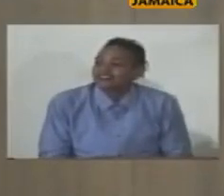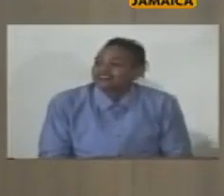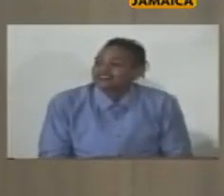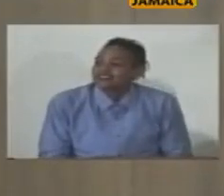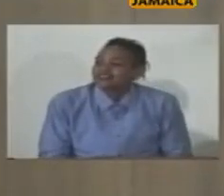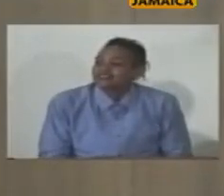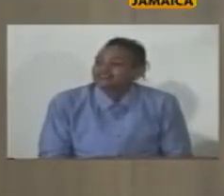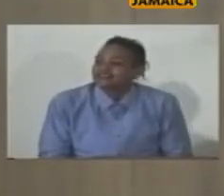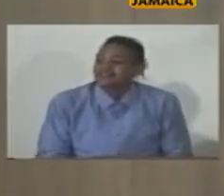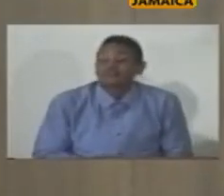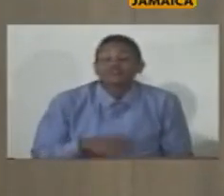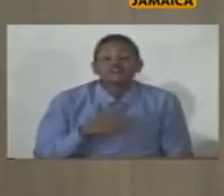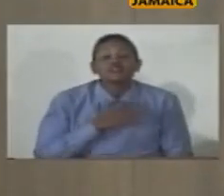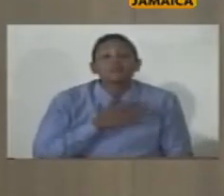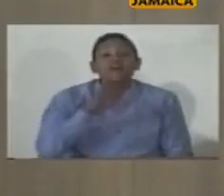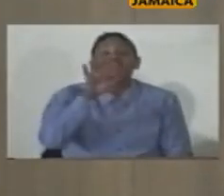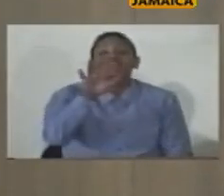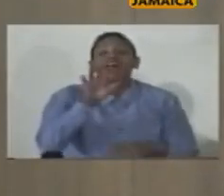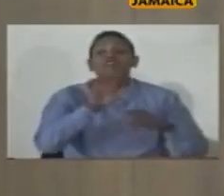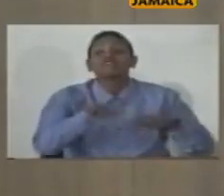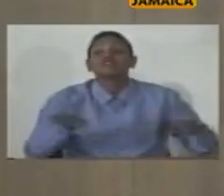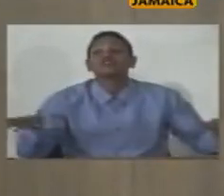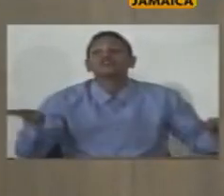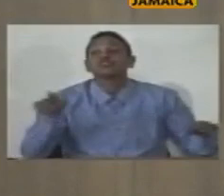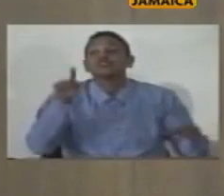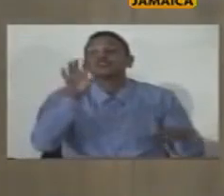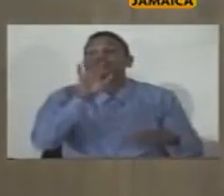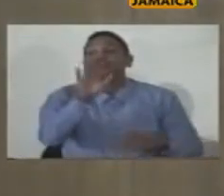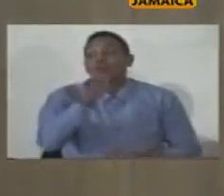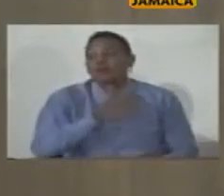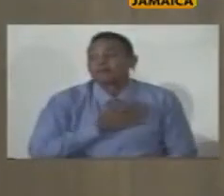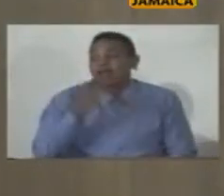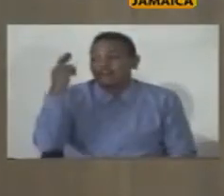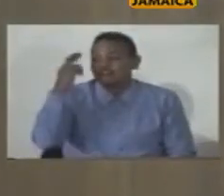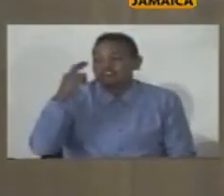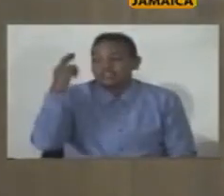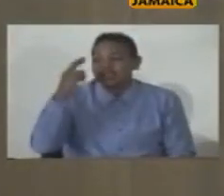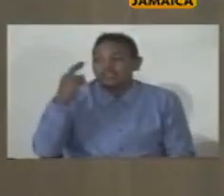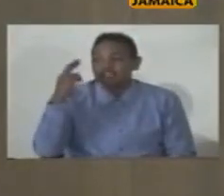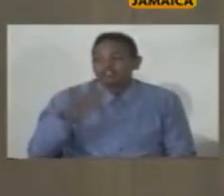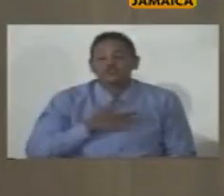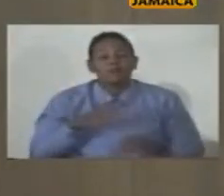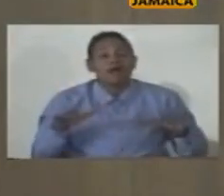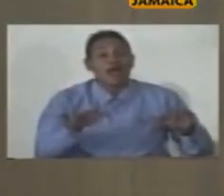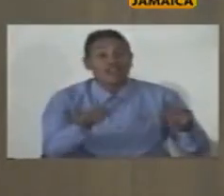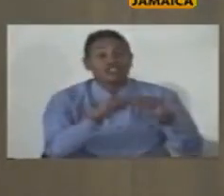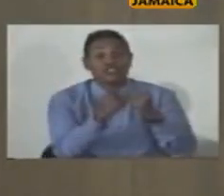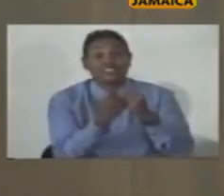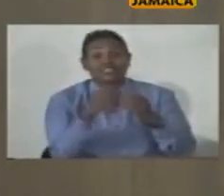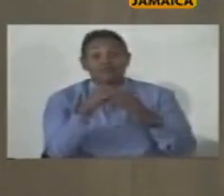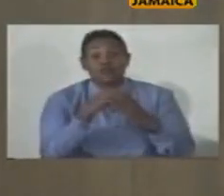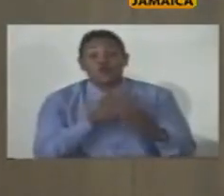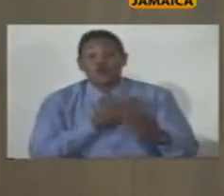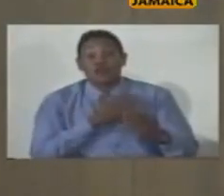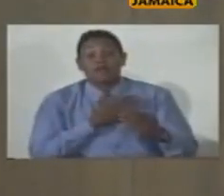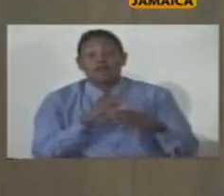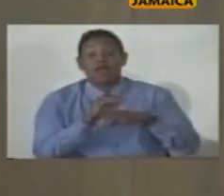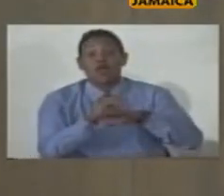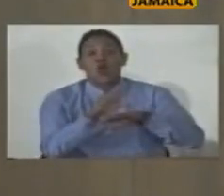To my 5 children, you're my reason. To my action team, including my